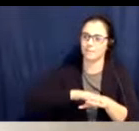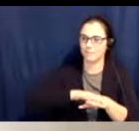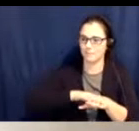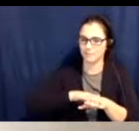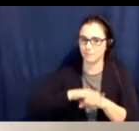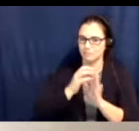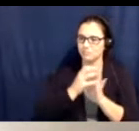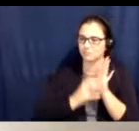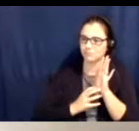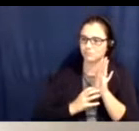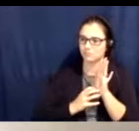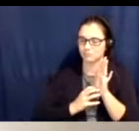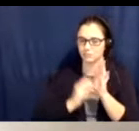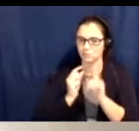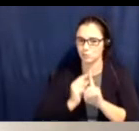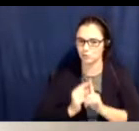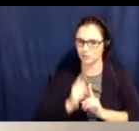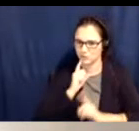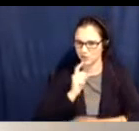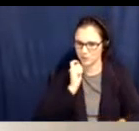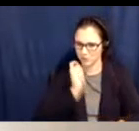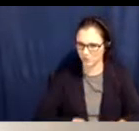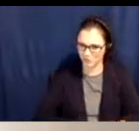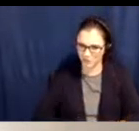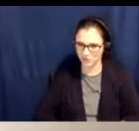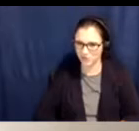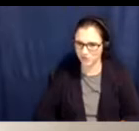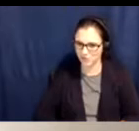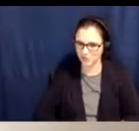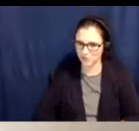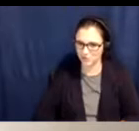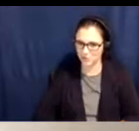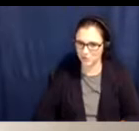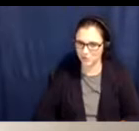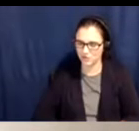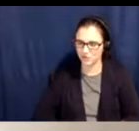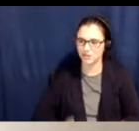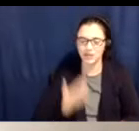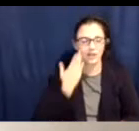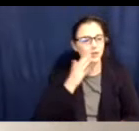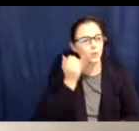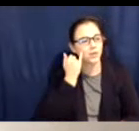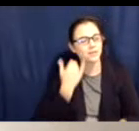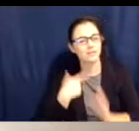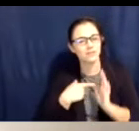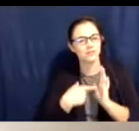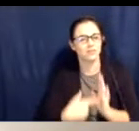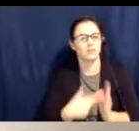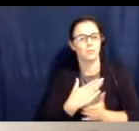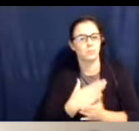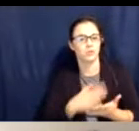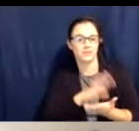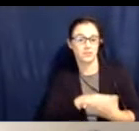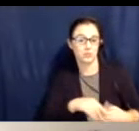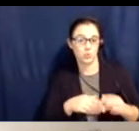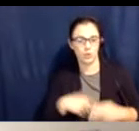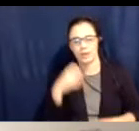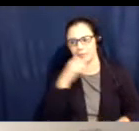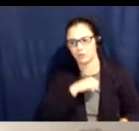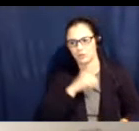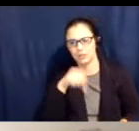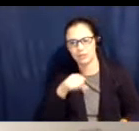is really, Yeah, that's really cool. Mm. I don't know if it's illustrating parts of his story. I'm guessing that it